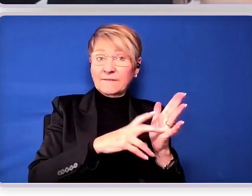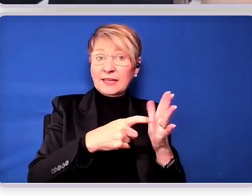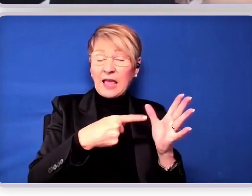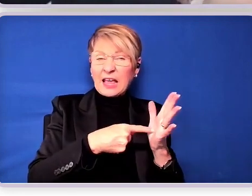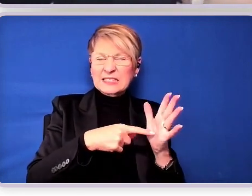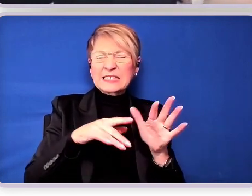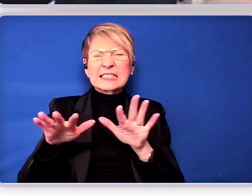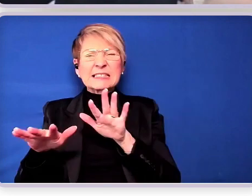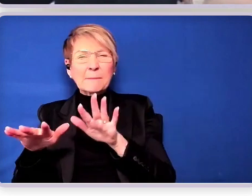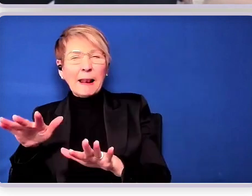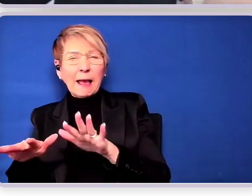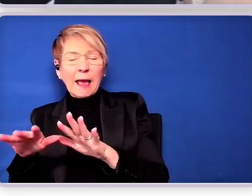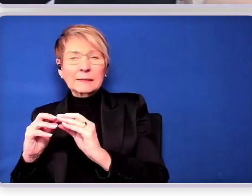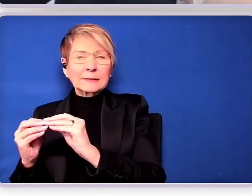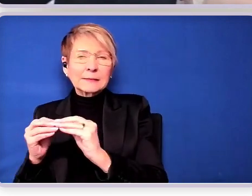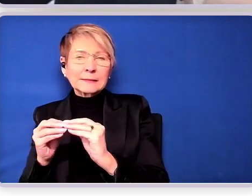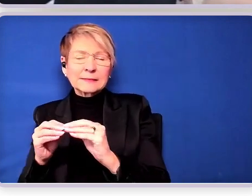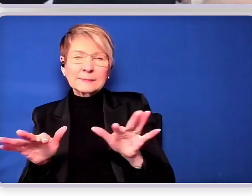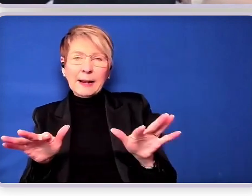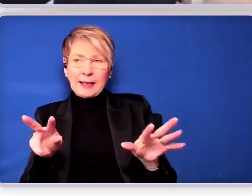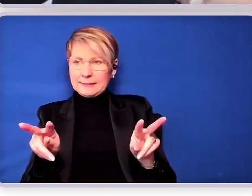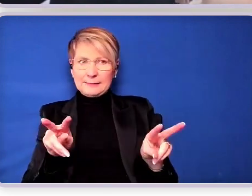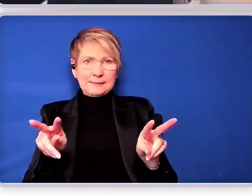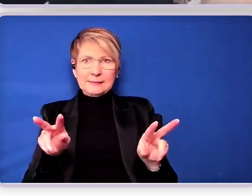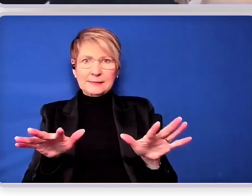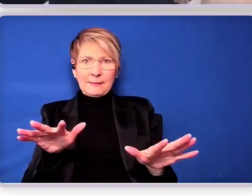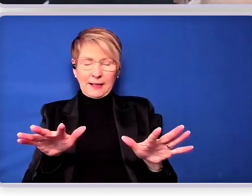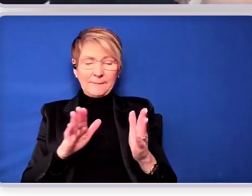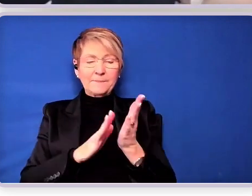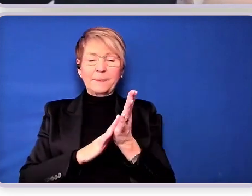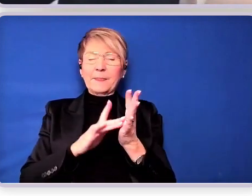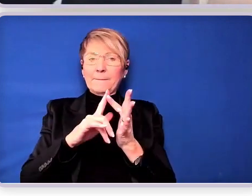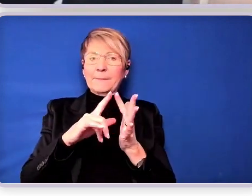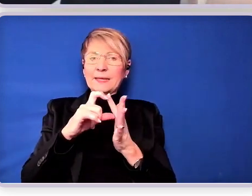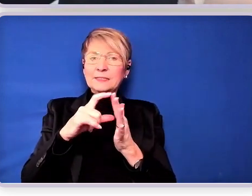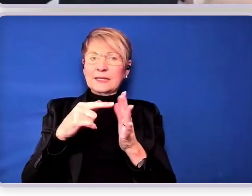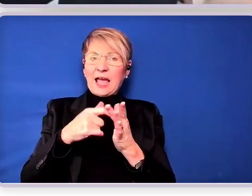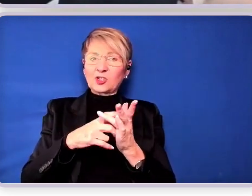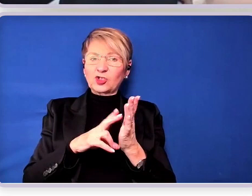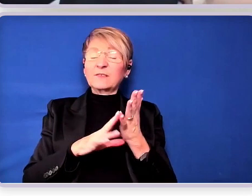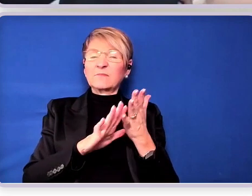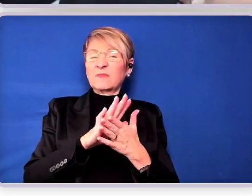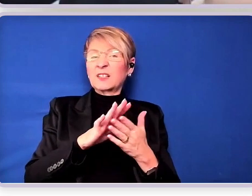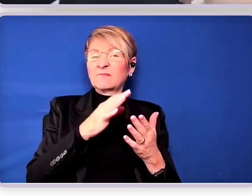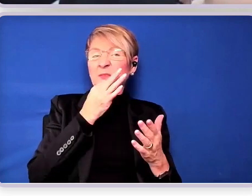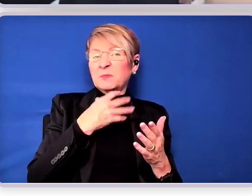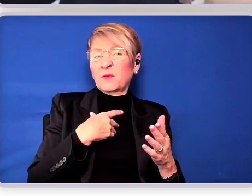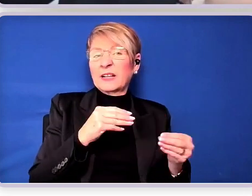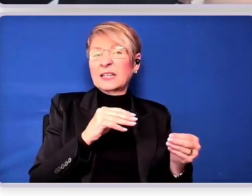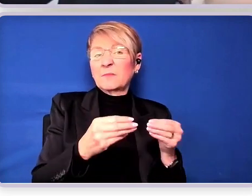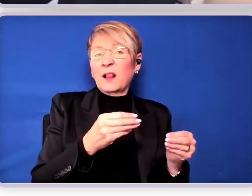Equal Opportunity Commission. And mediation is, you can often be much more flexible with what you can ask